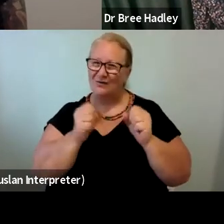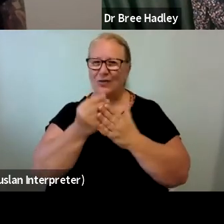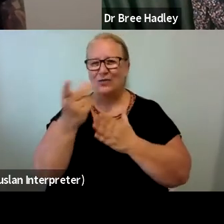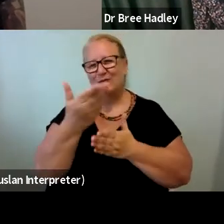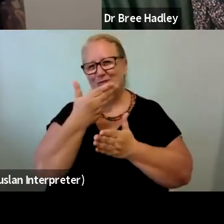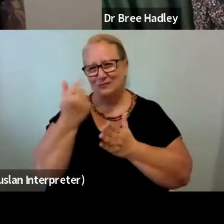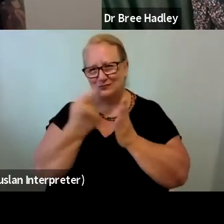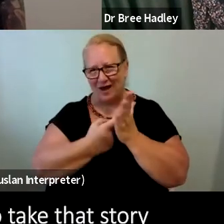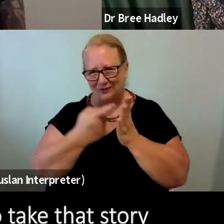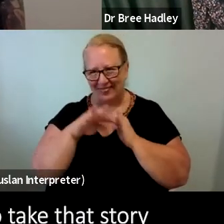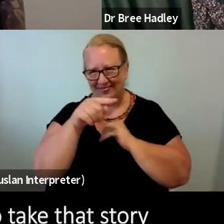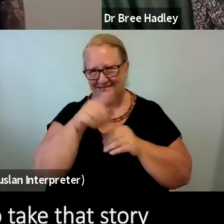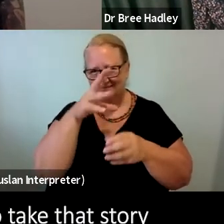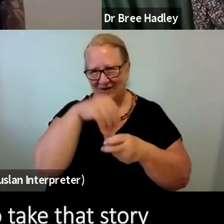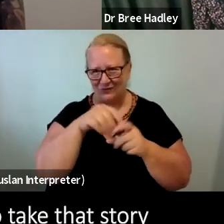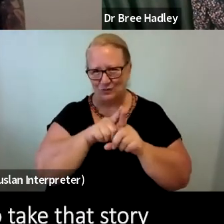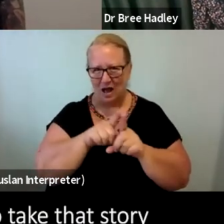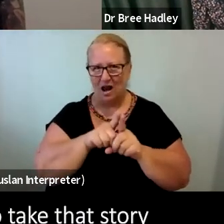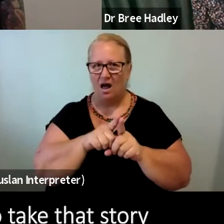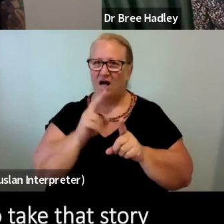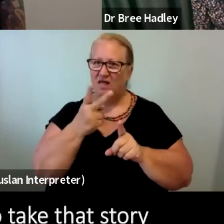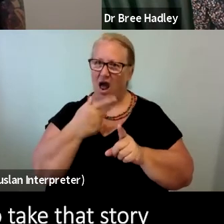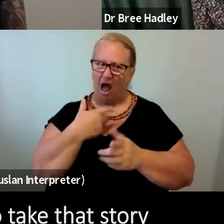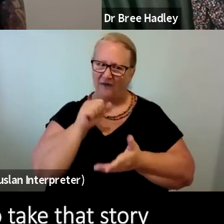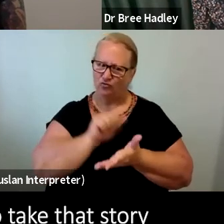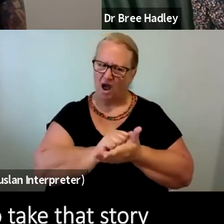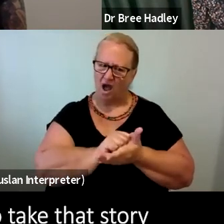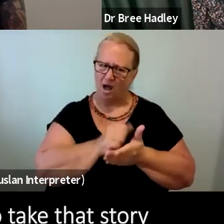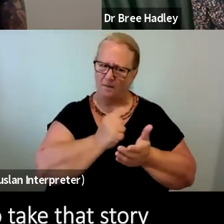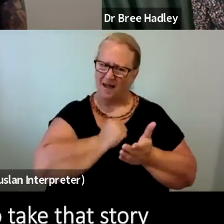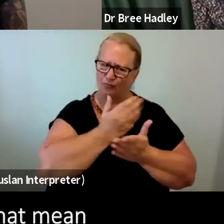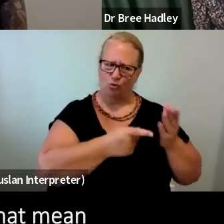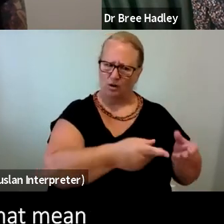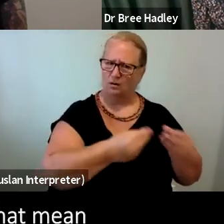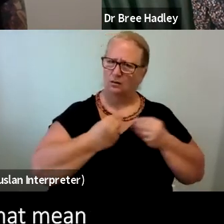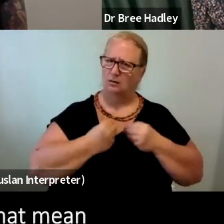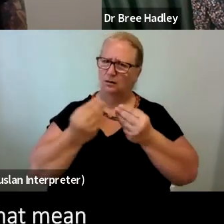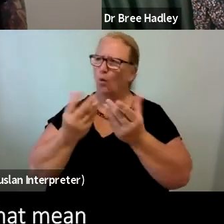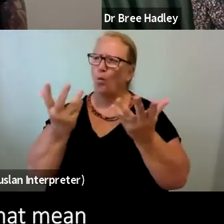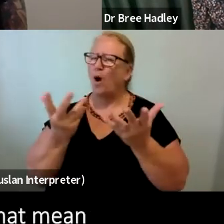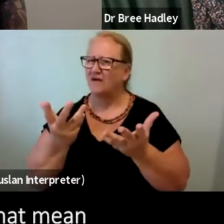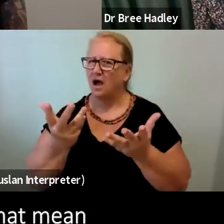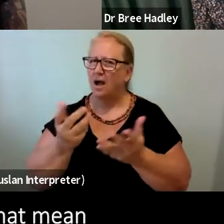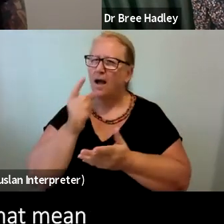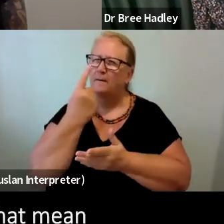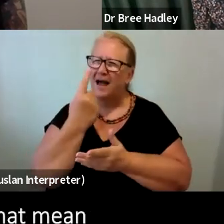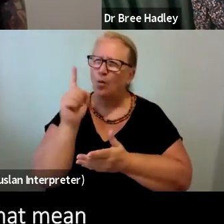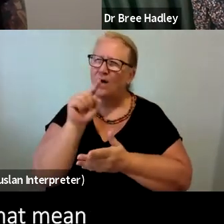Racheal, then I have the right to take that story forth wherever. But what does that mean for